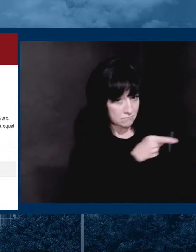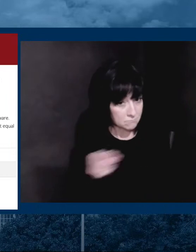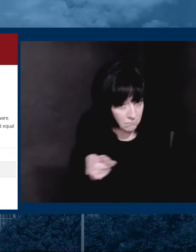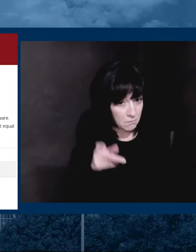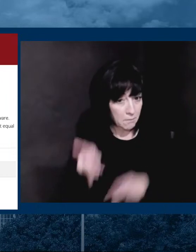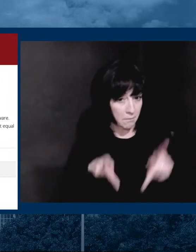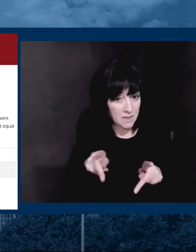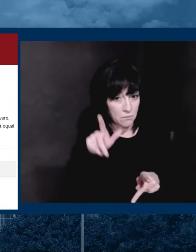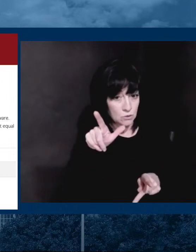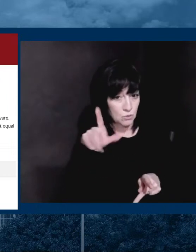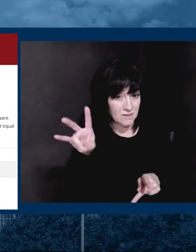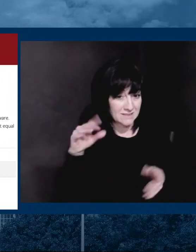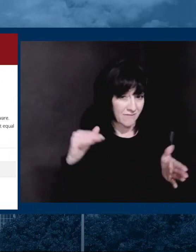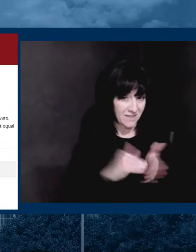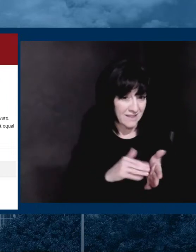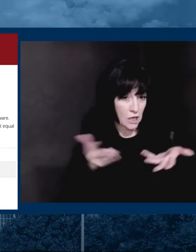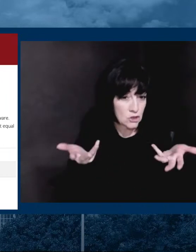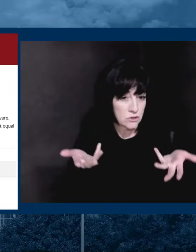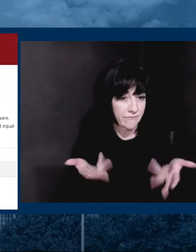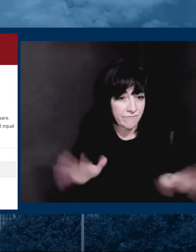our data this past week is